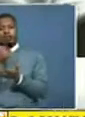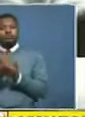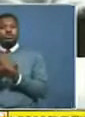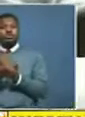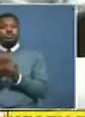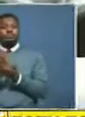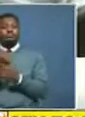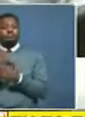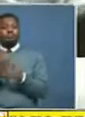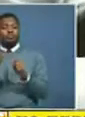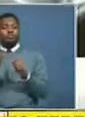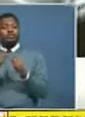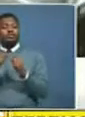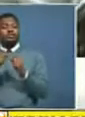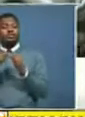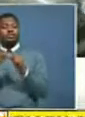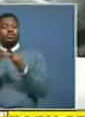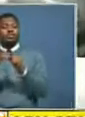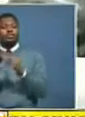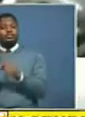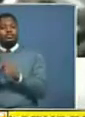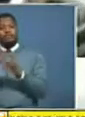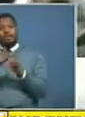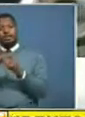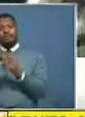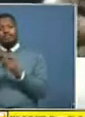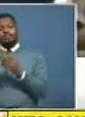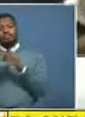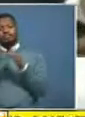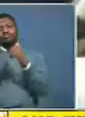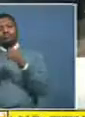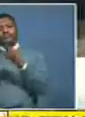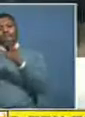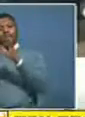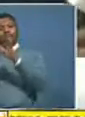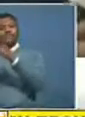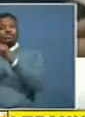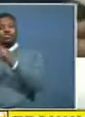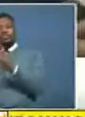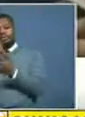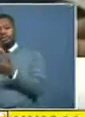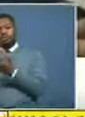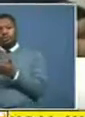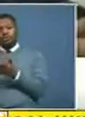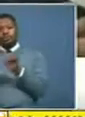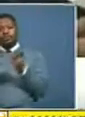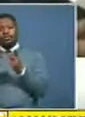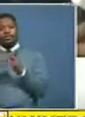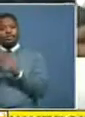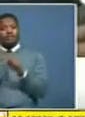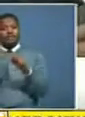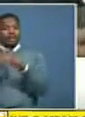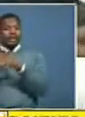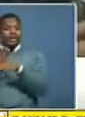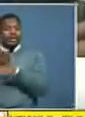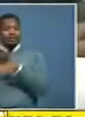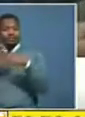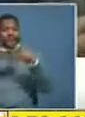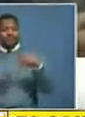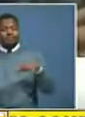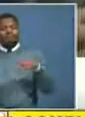their safety is prevailed. What they did, they isolated the network to make sure the place is safe. After that,